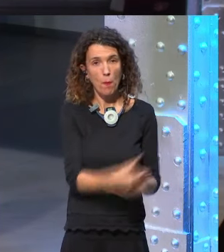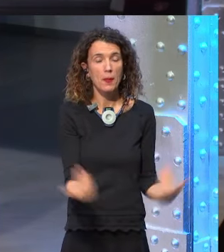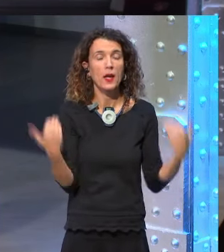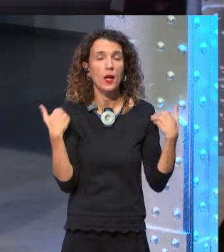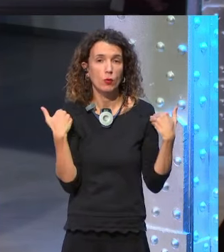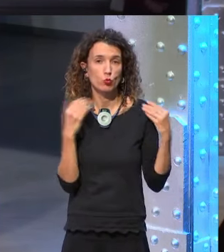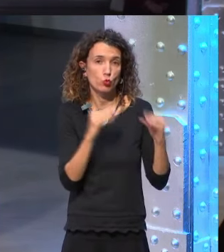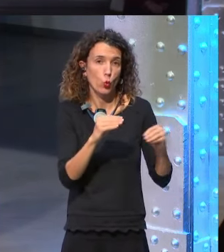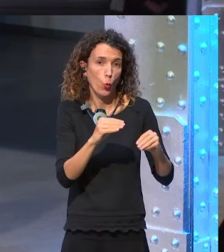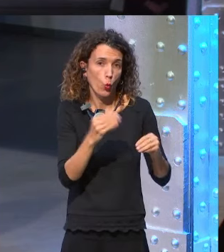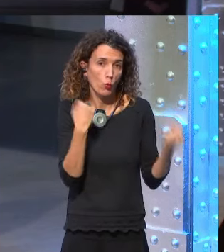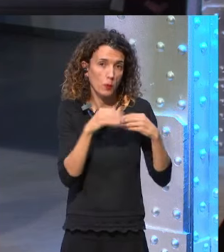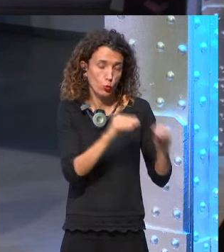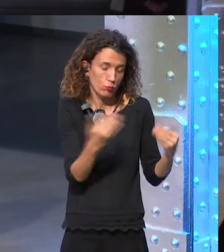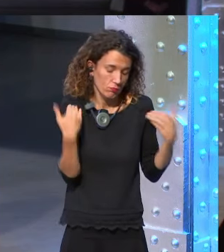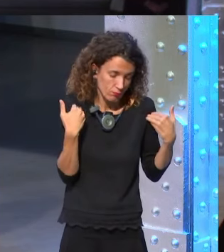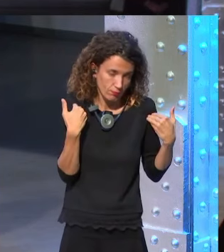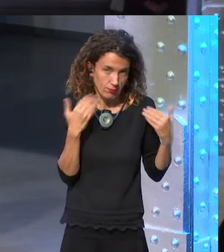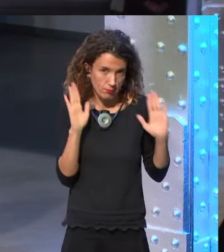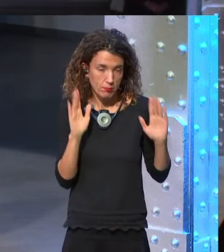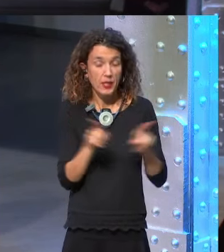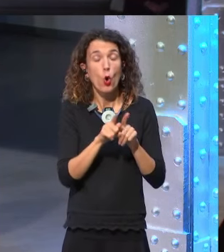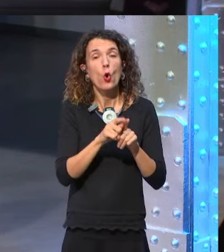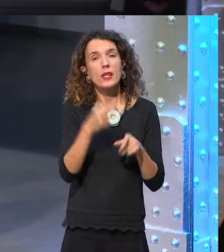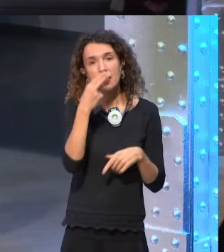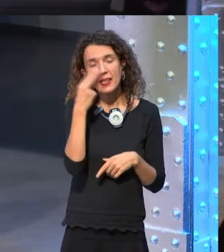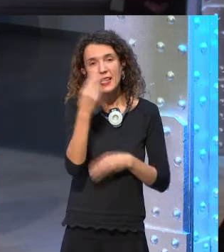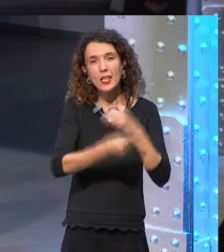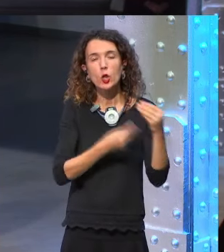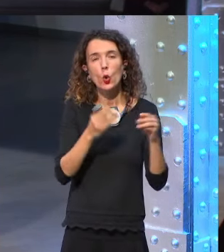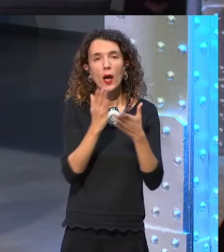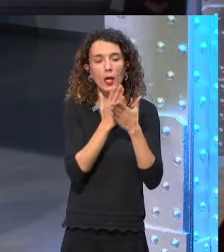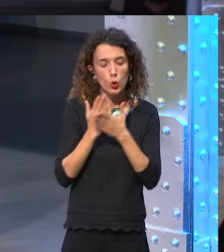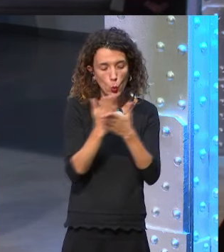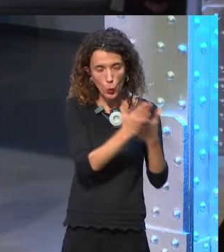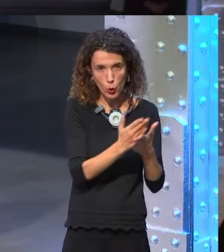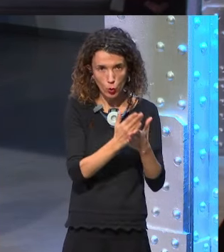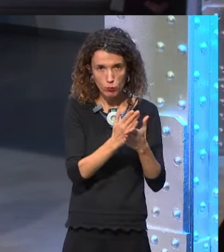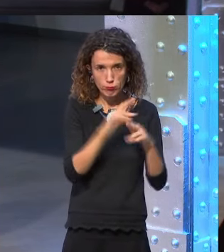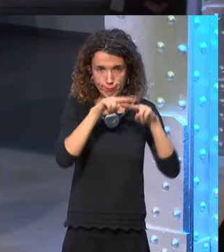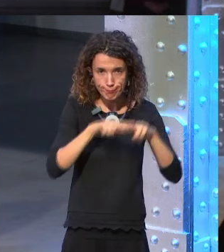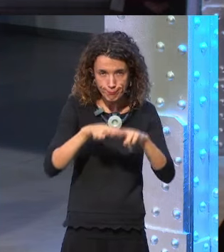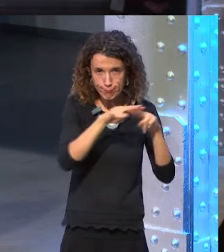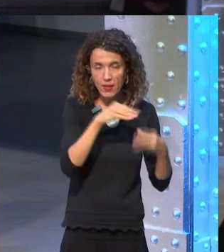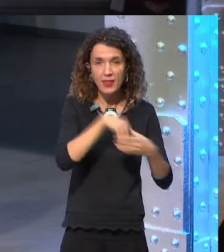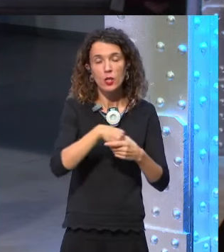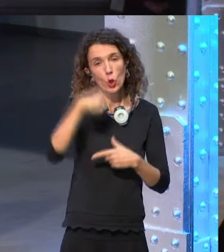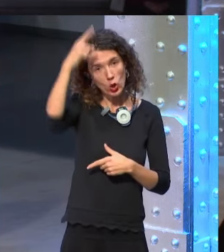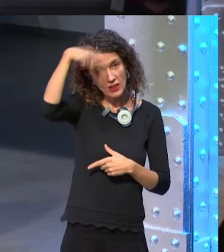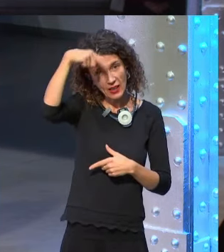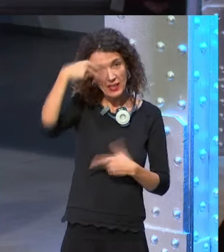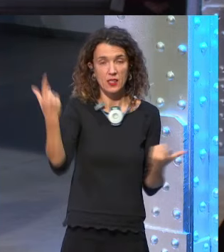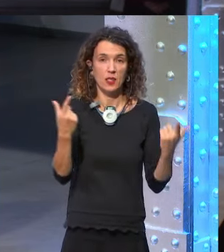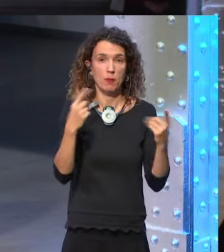sense, what was interesting is that he did a study as his final thesis project in an